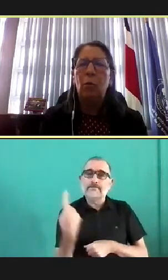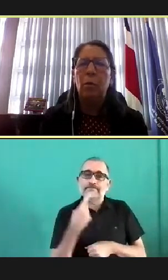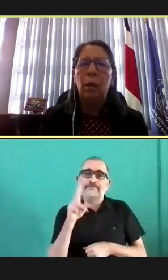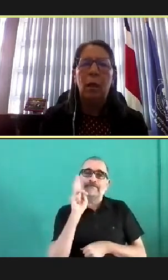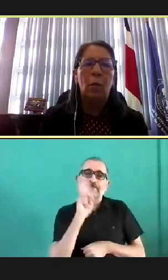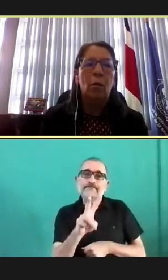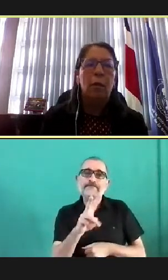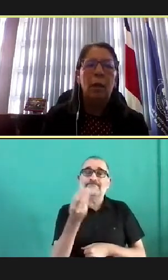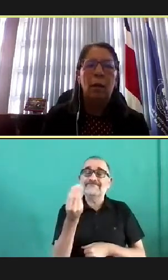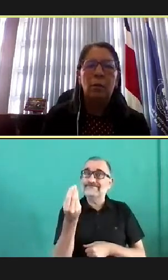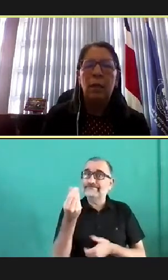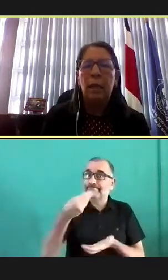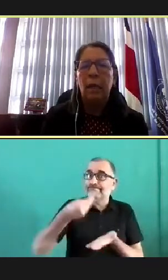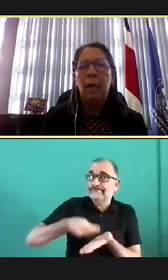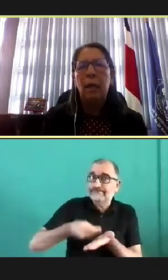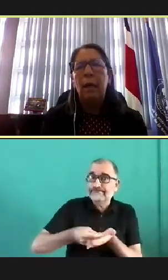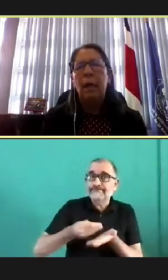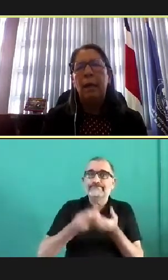launched a